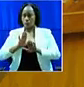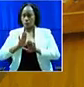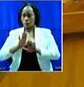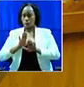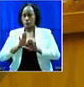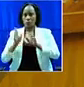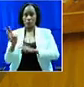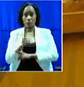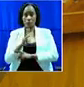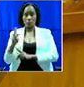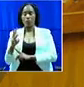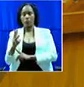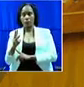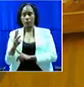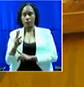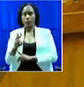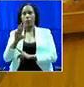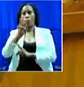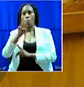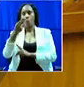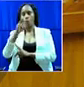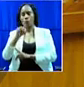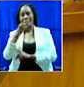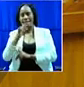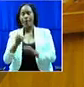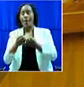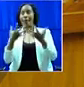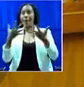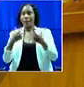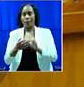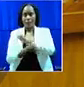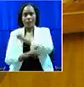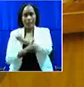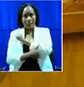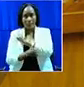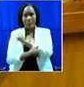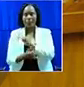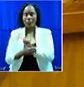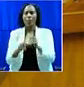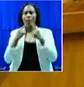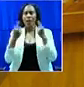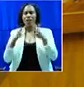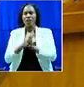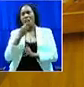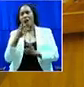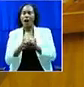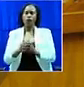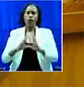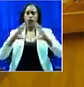many countries have had a significant resurgence of infections